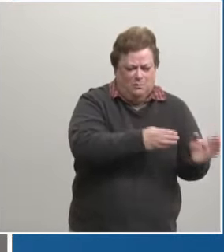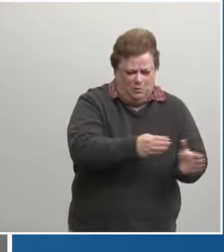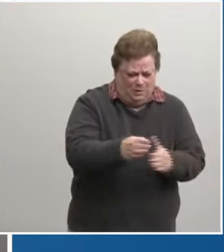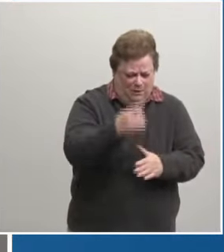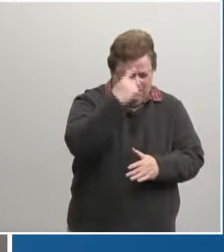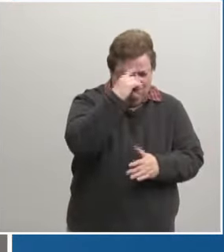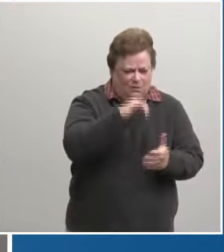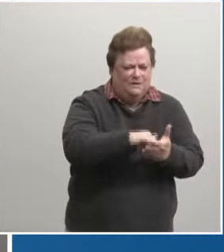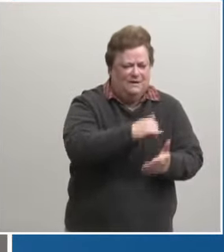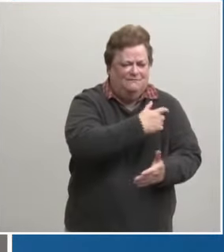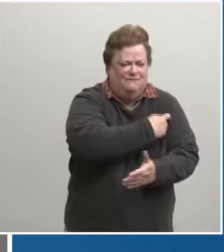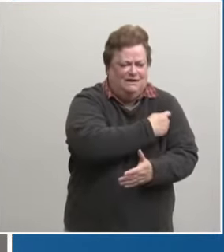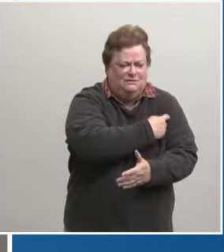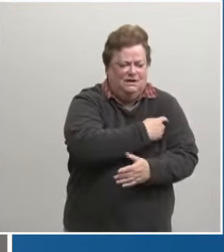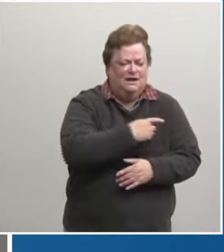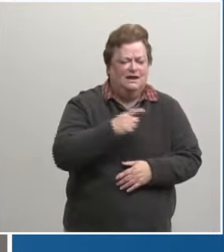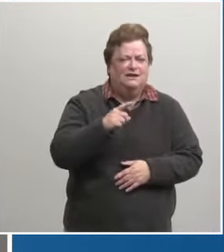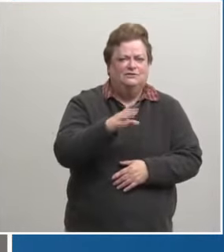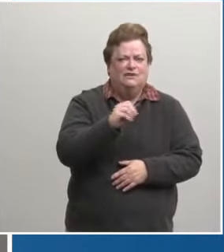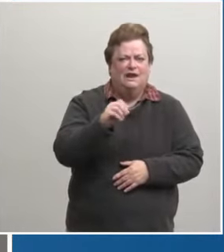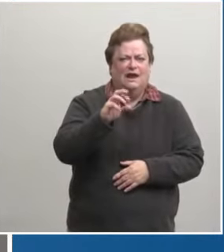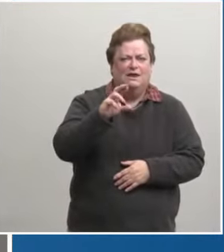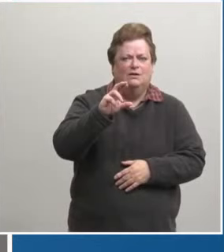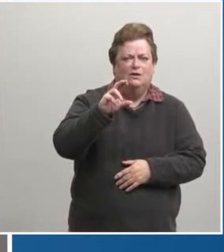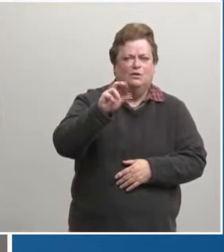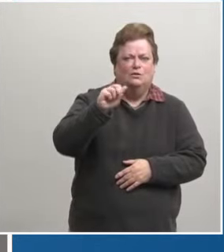preparations. She and epidemiologist Raju